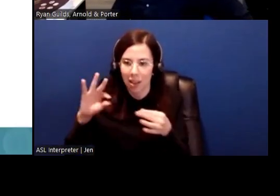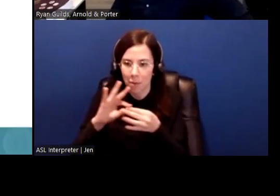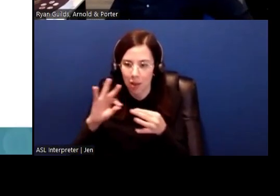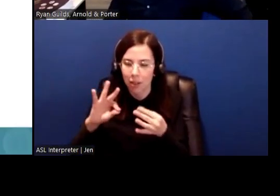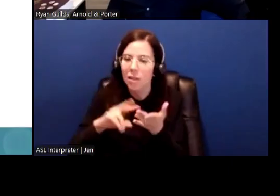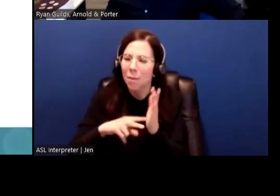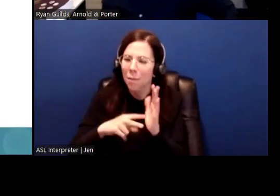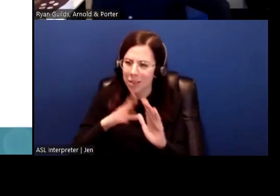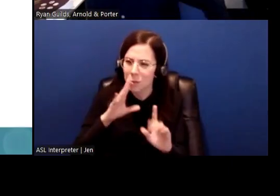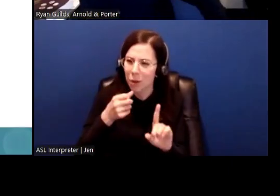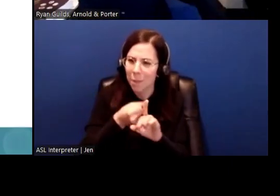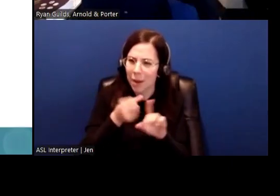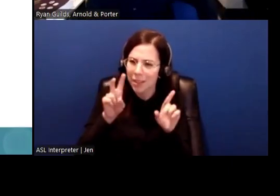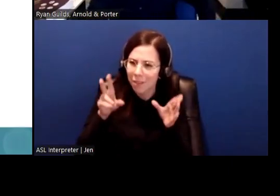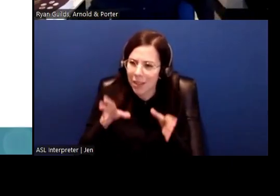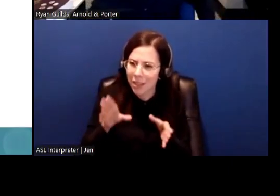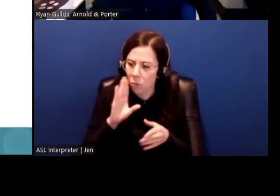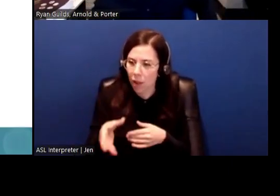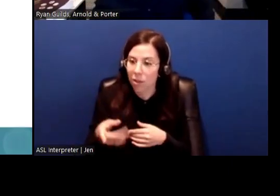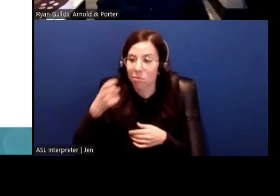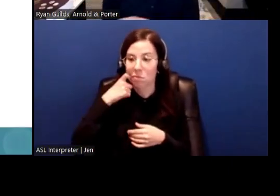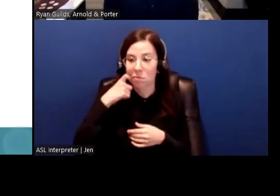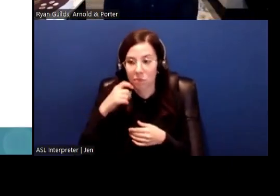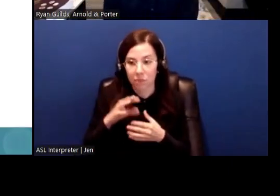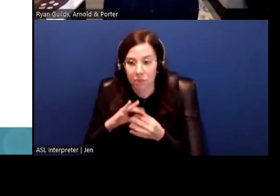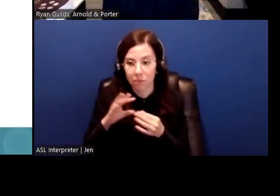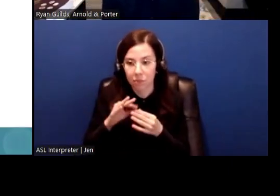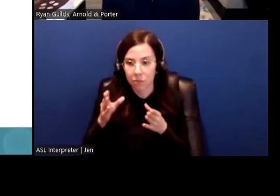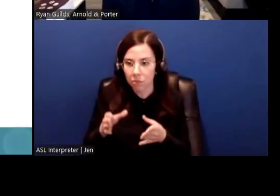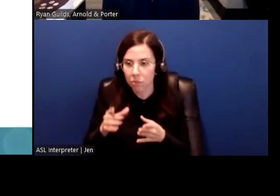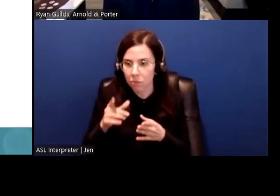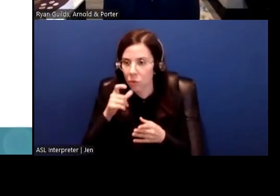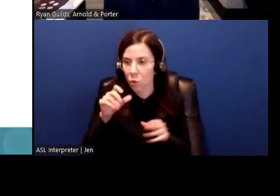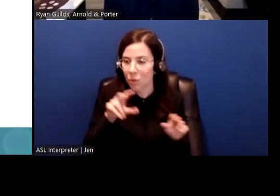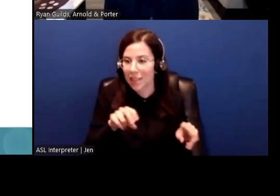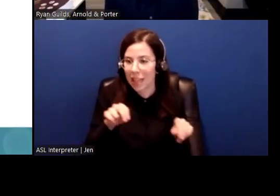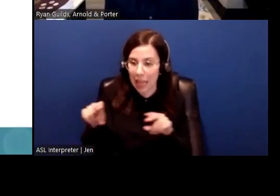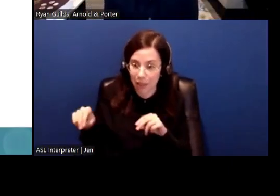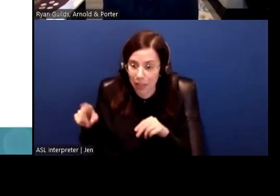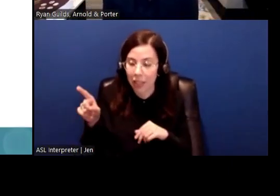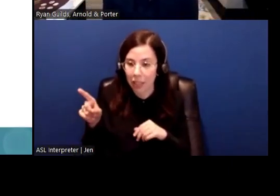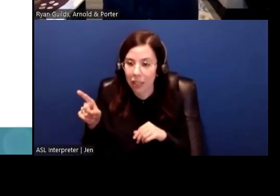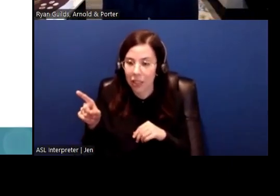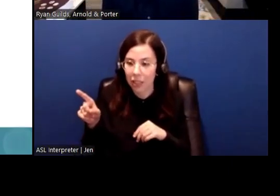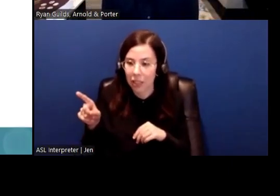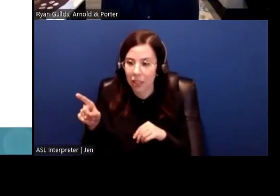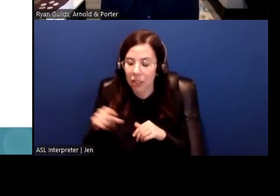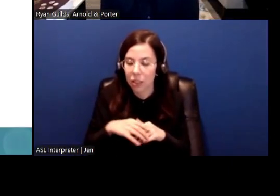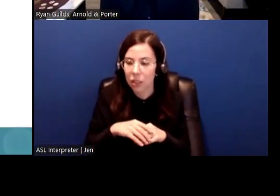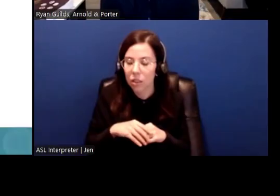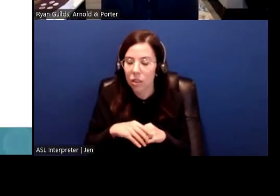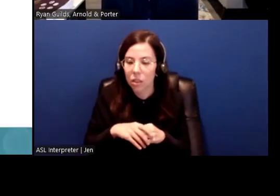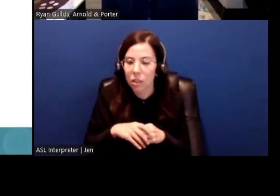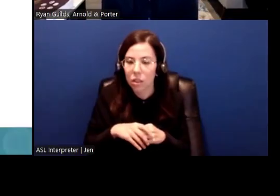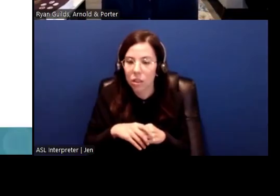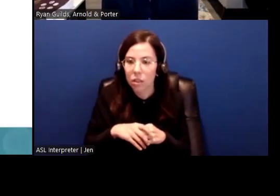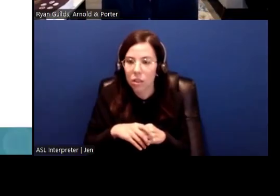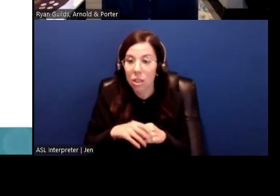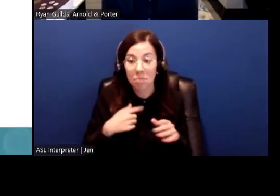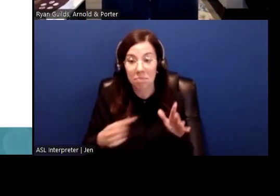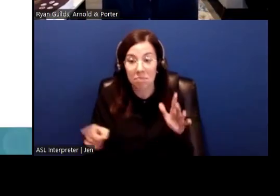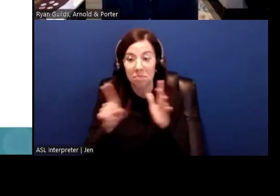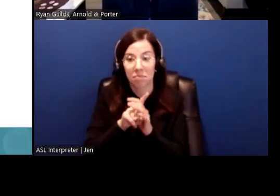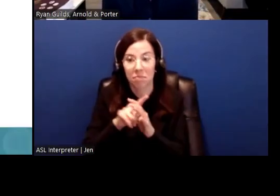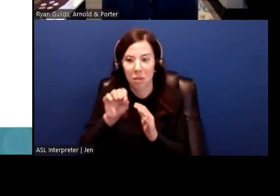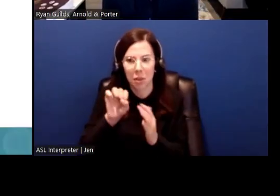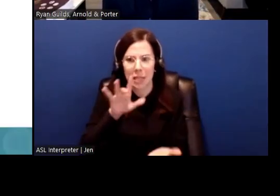victim, right? So in that case I was mentioning to you in the Navy Yard, for example, I came in the case in the middle, so I